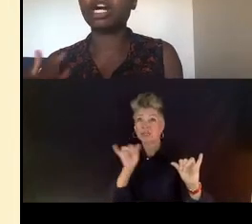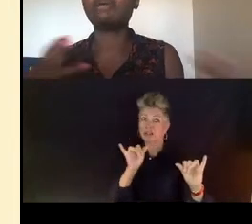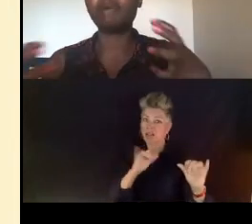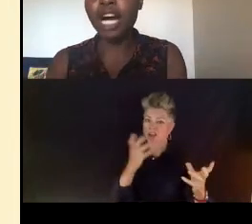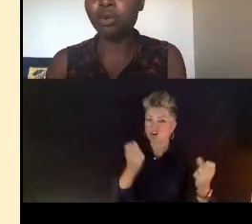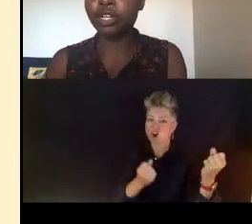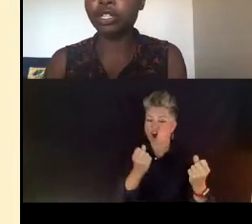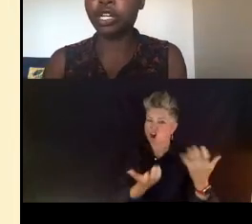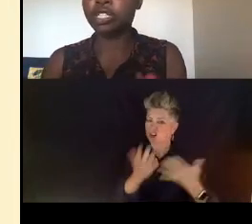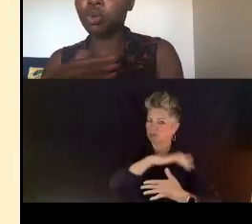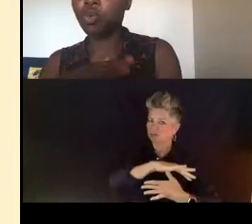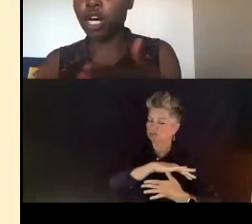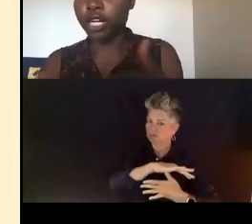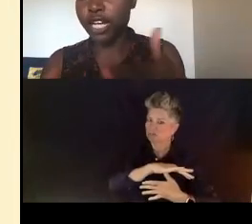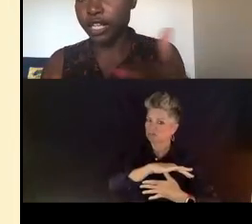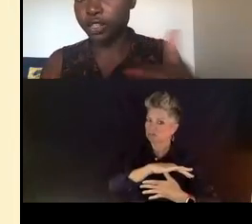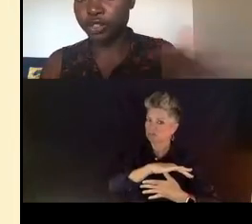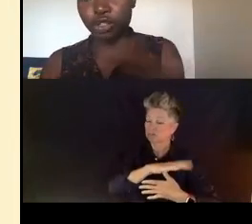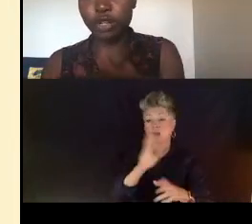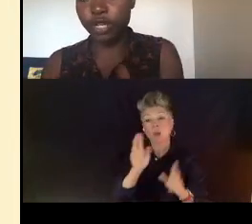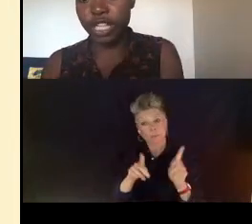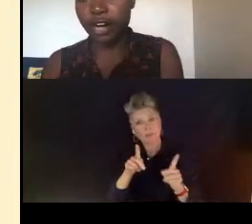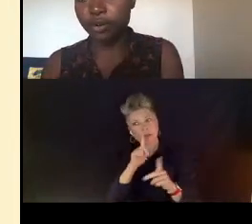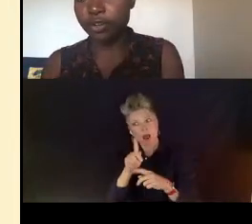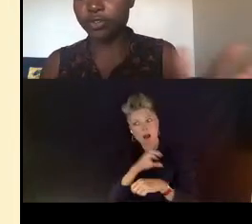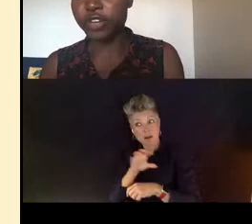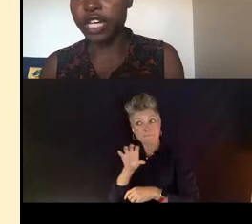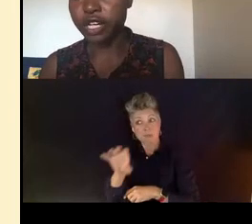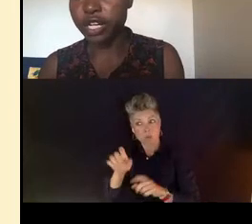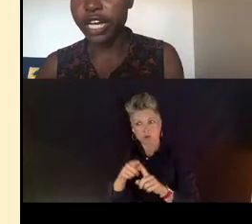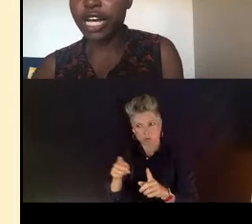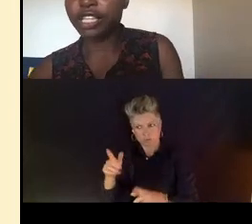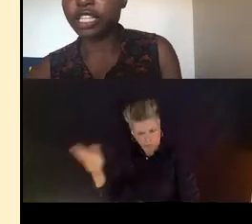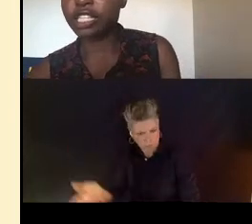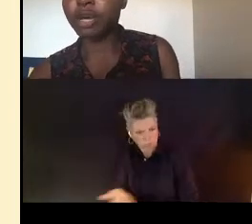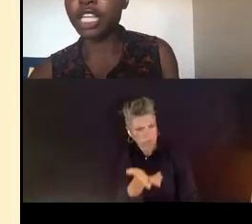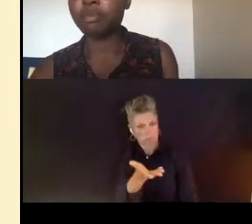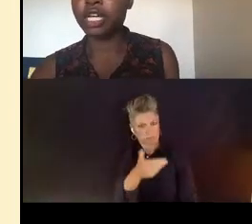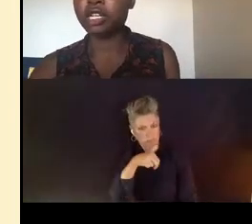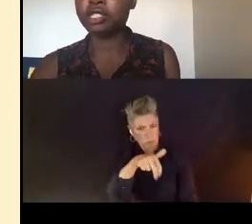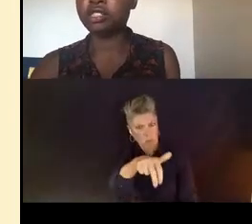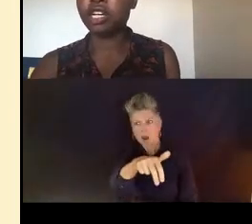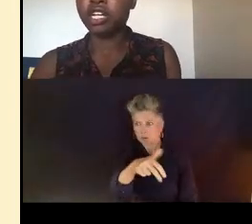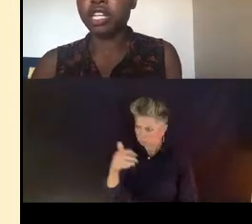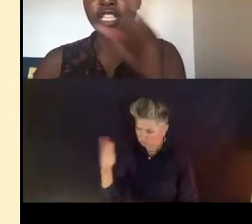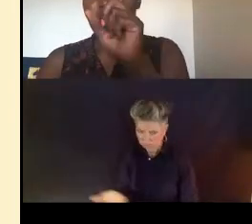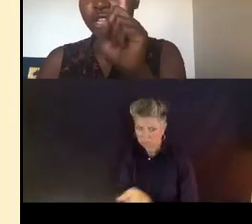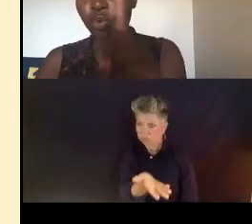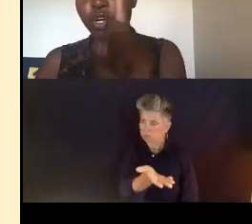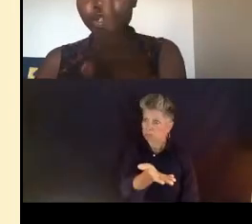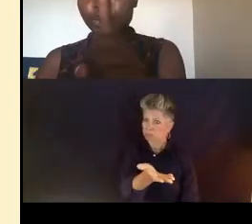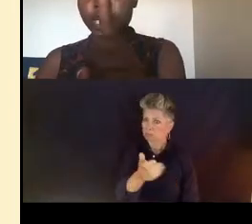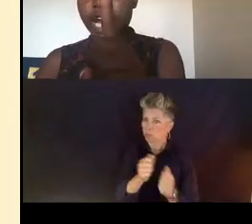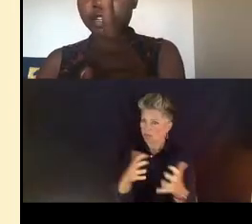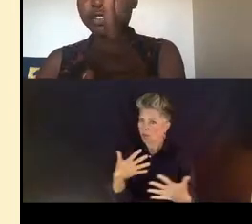people aren't empowered to walk in the street without fear. And I think that's mainly because it's only